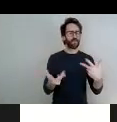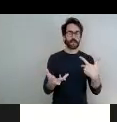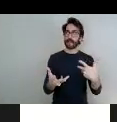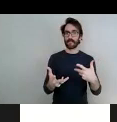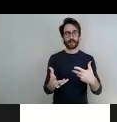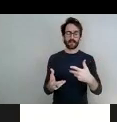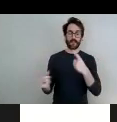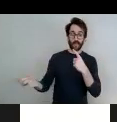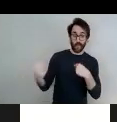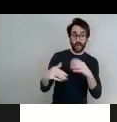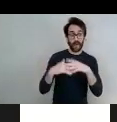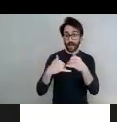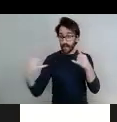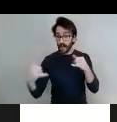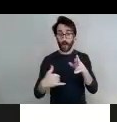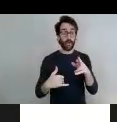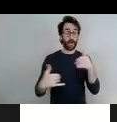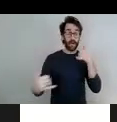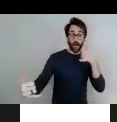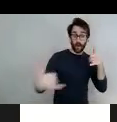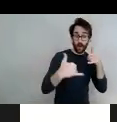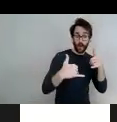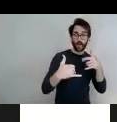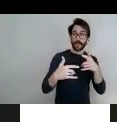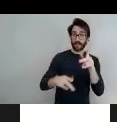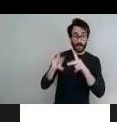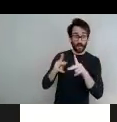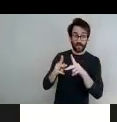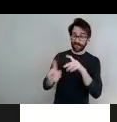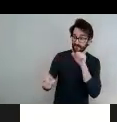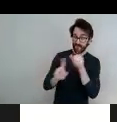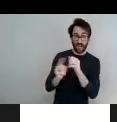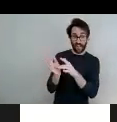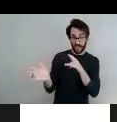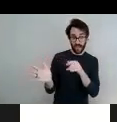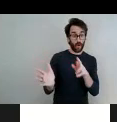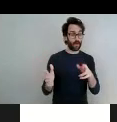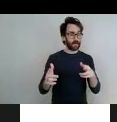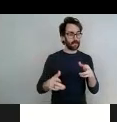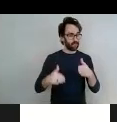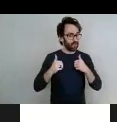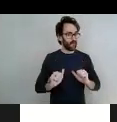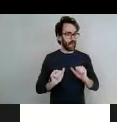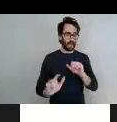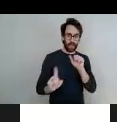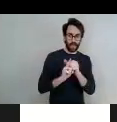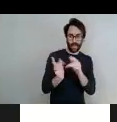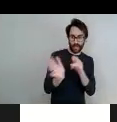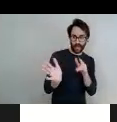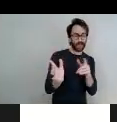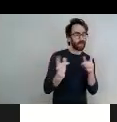reports, answer inbound calls from victims, or even if it's just an attempt, it's important to report either